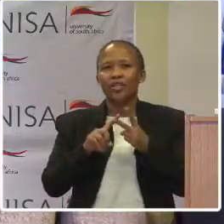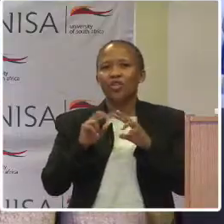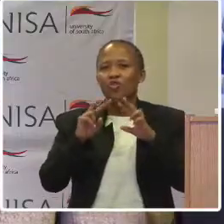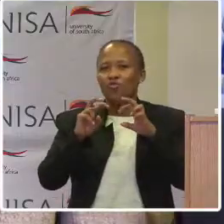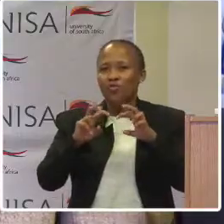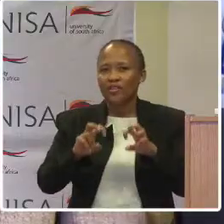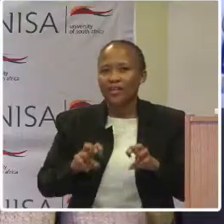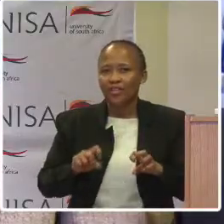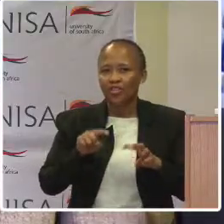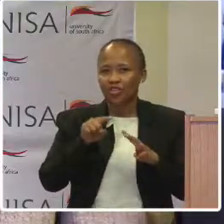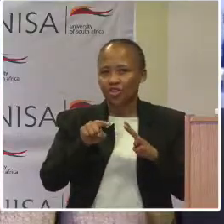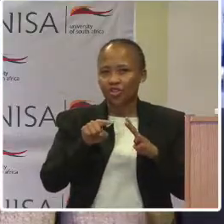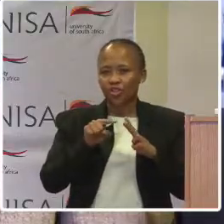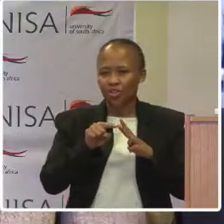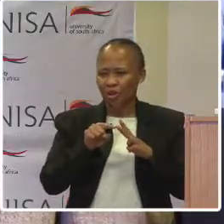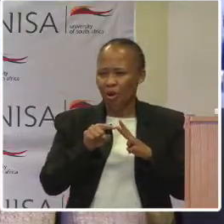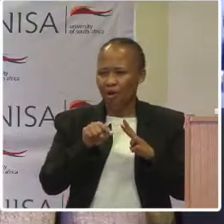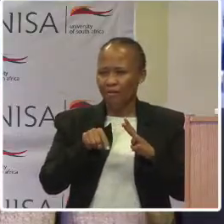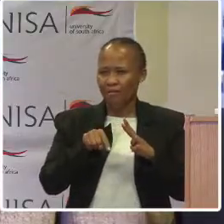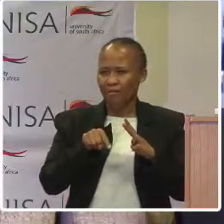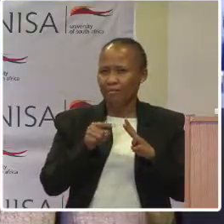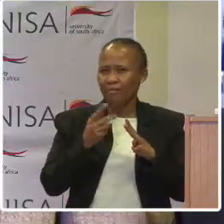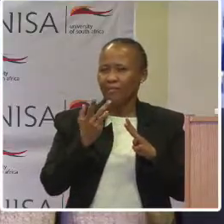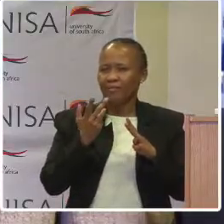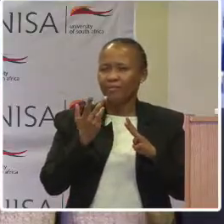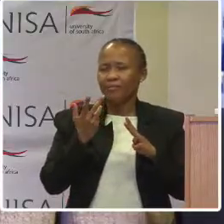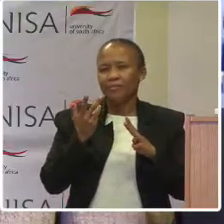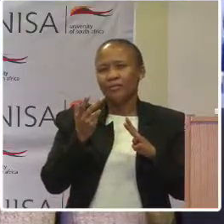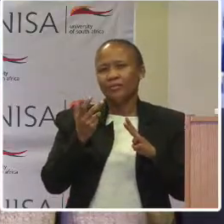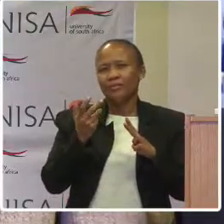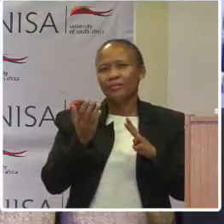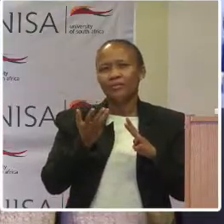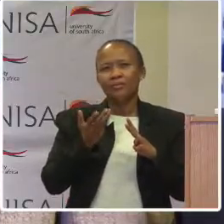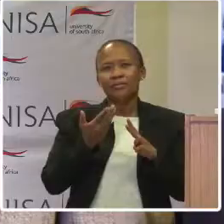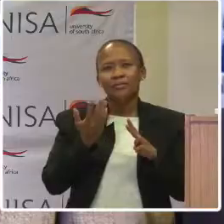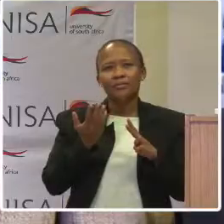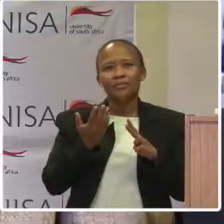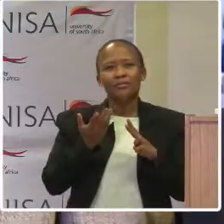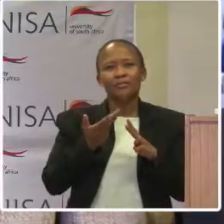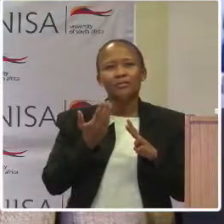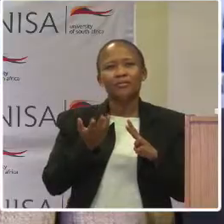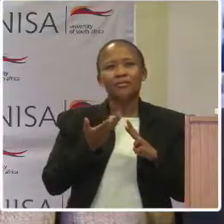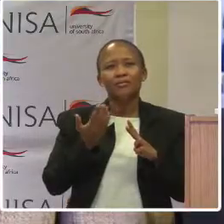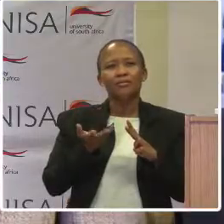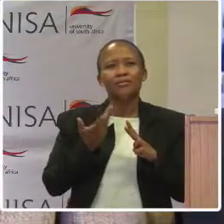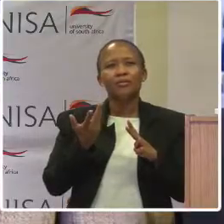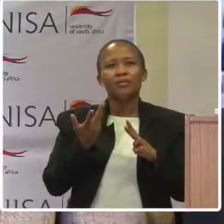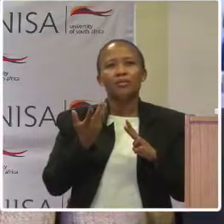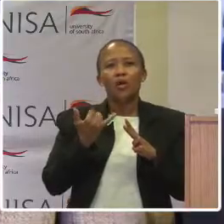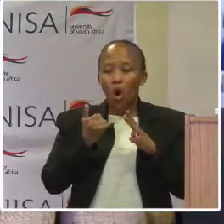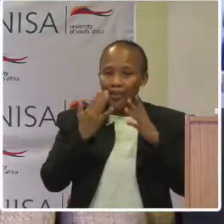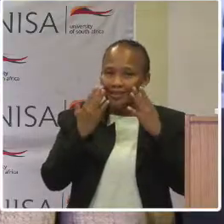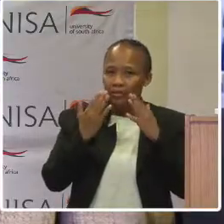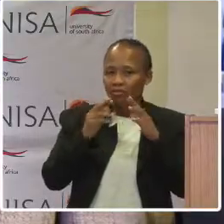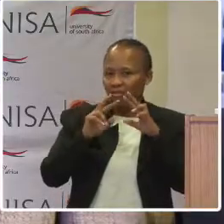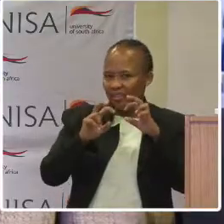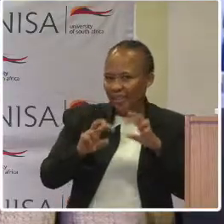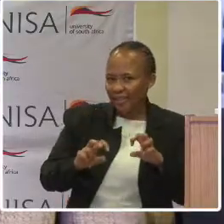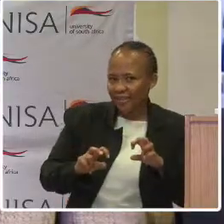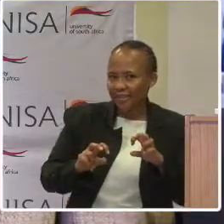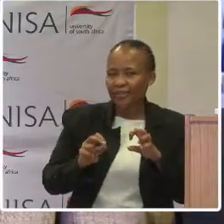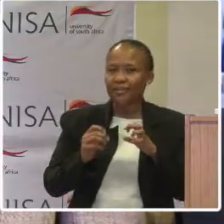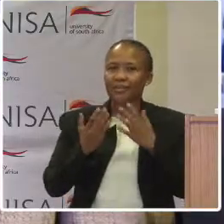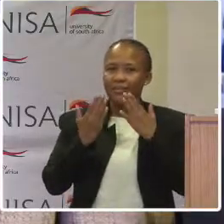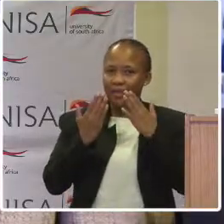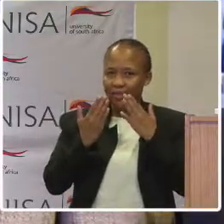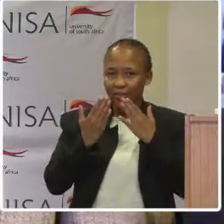proper components that should fit on a drone, power, studies. there's a lot that we're doing